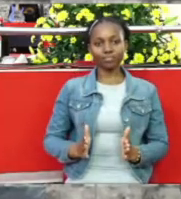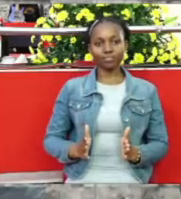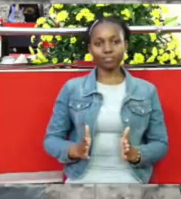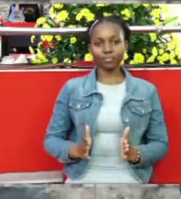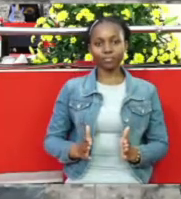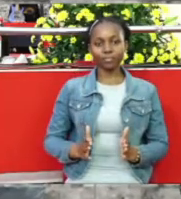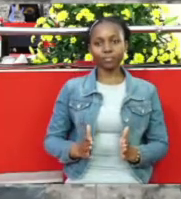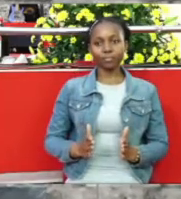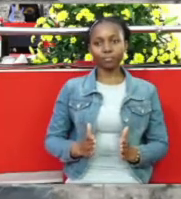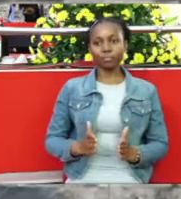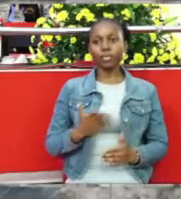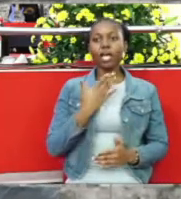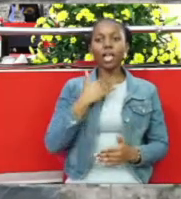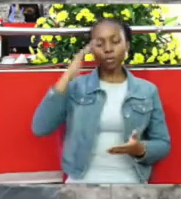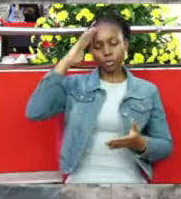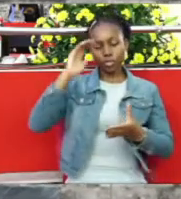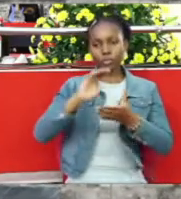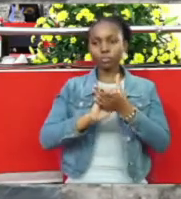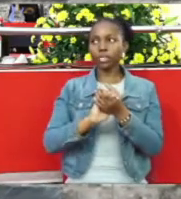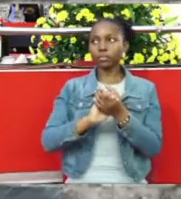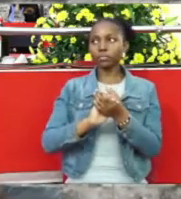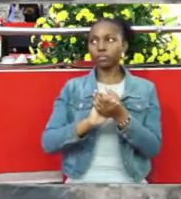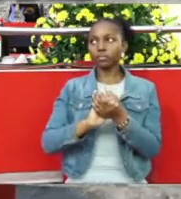And I want to believe right now